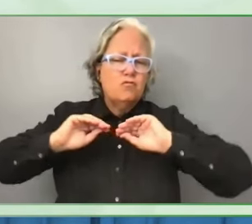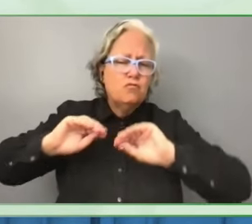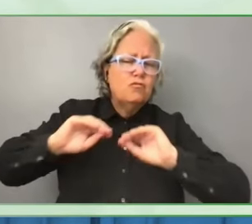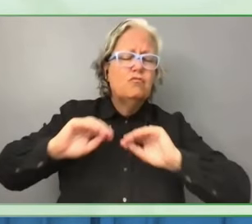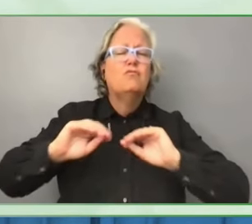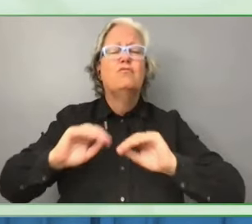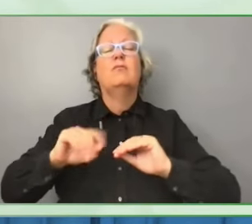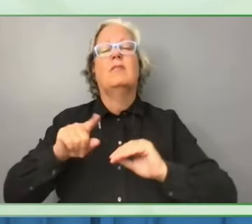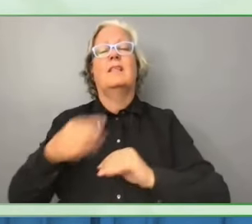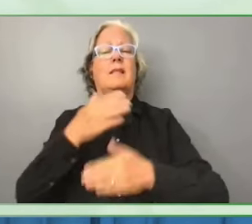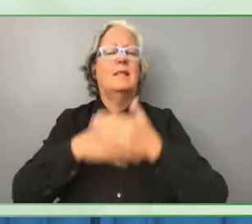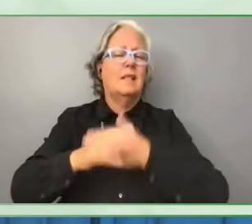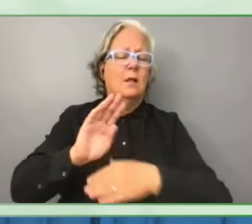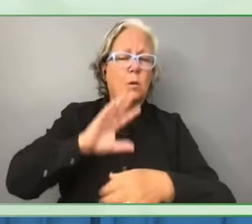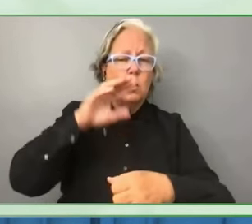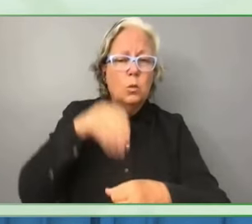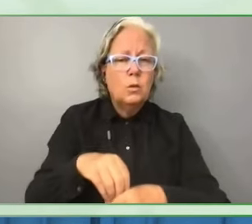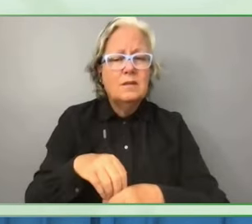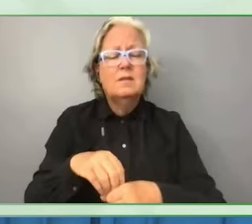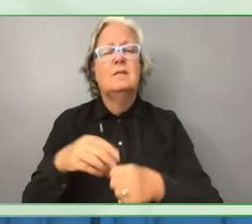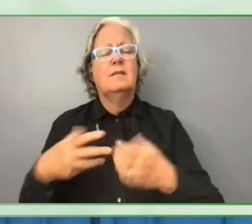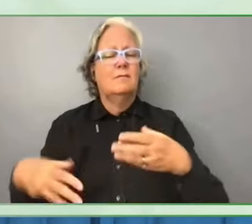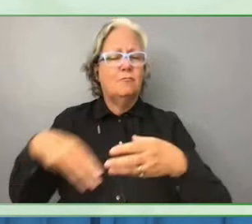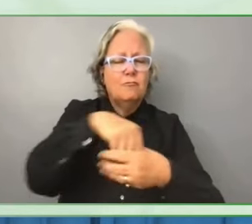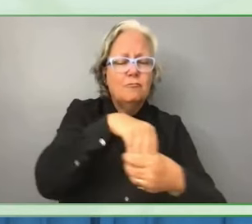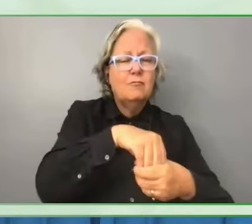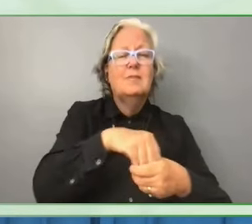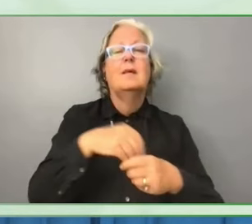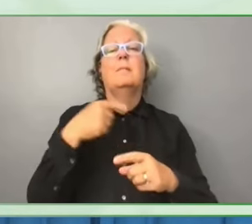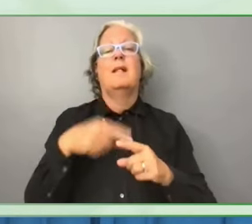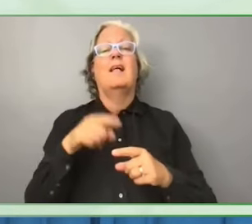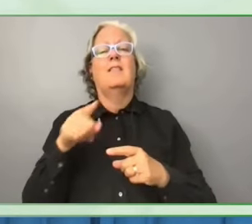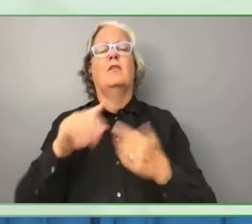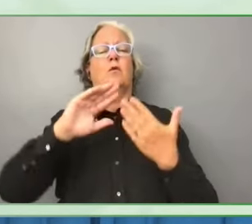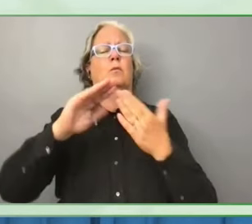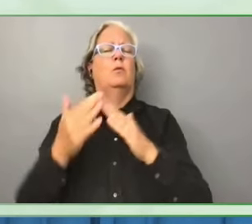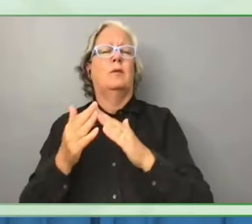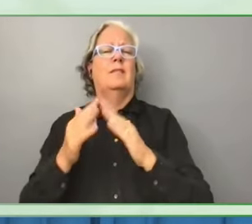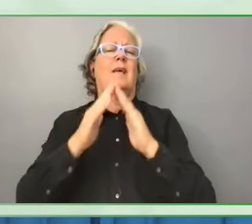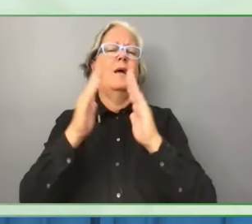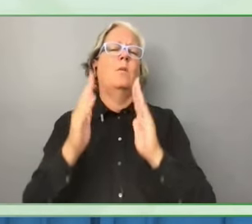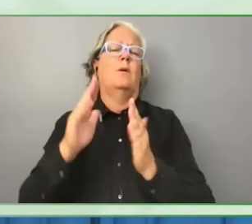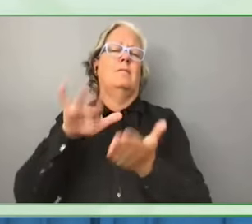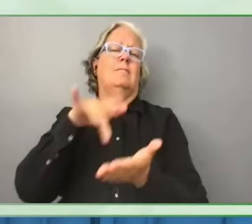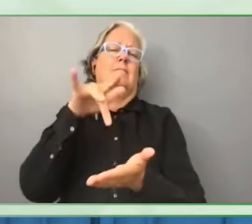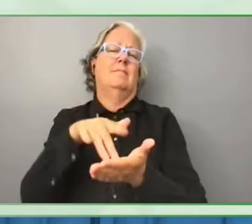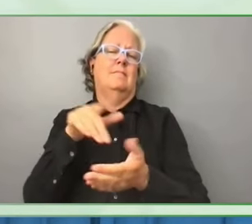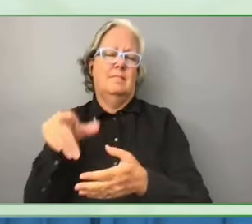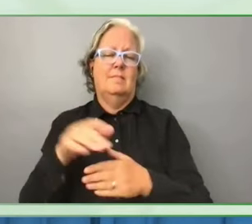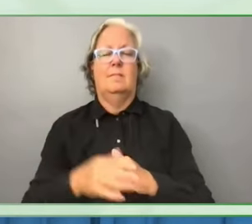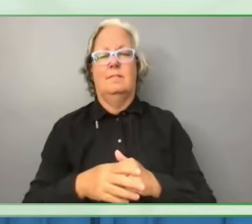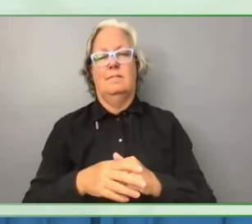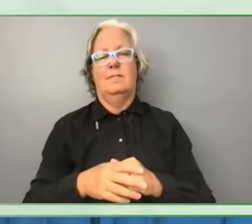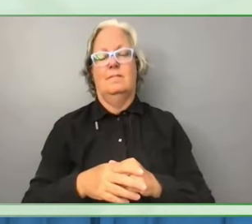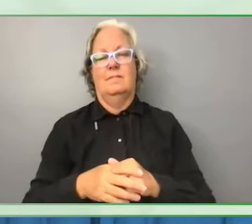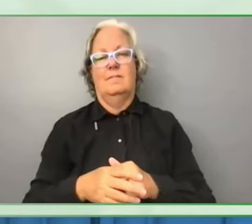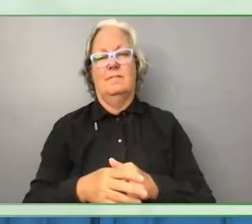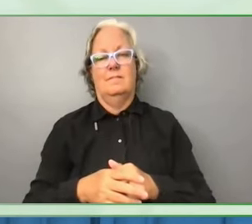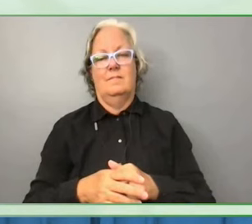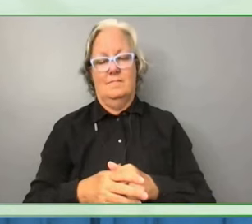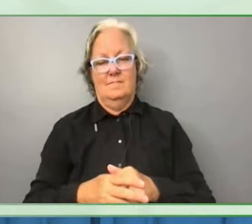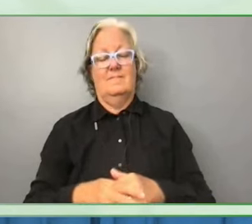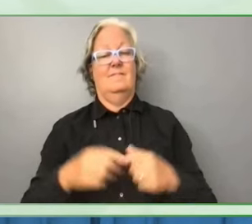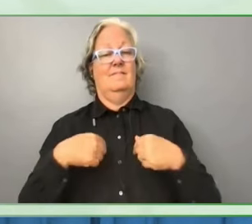and youth-friendly services model in community health center. Our innovation aspect is